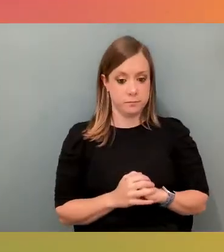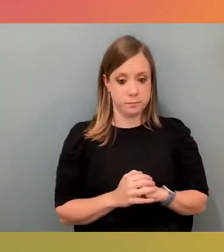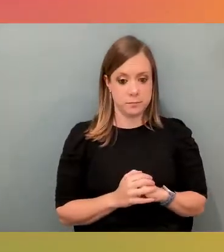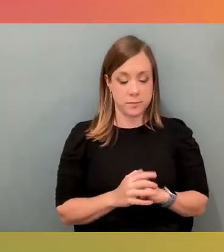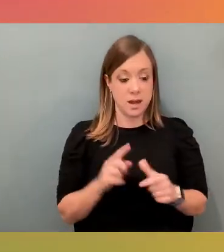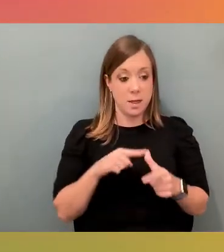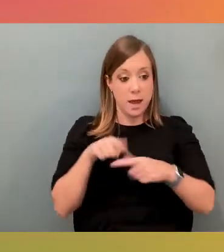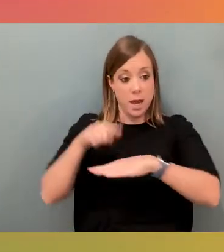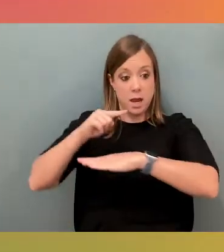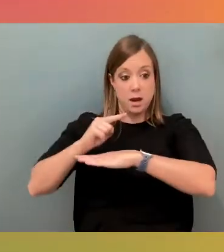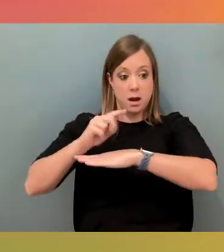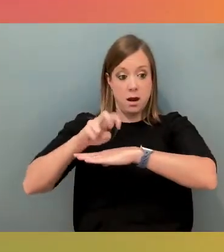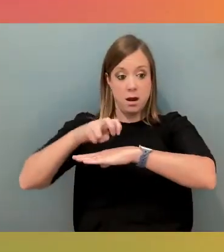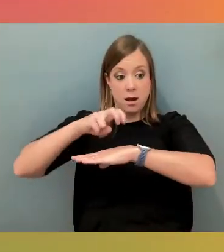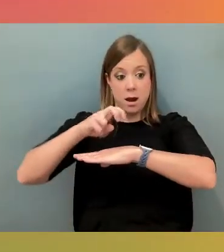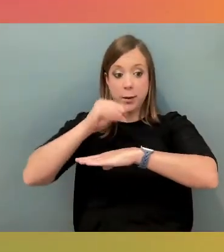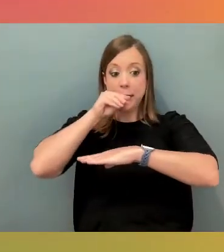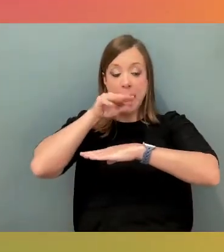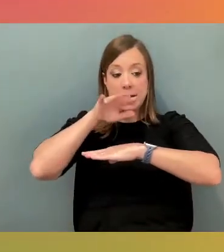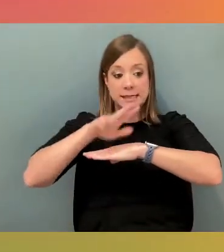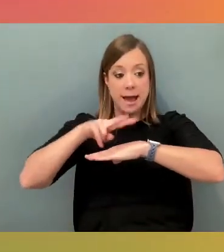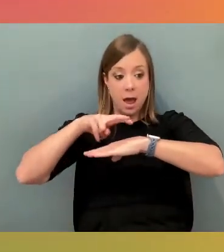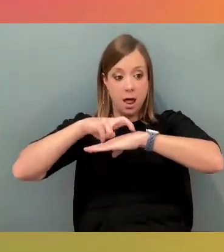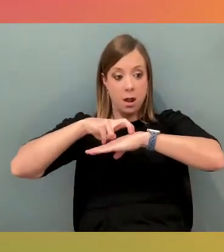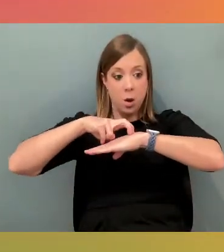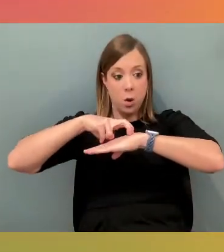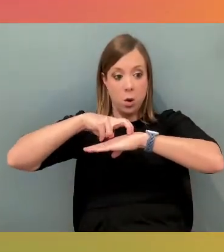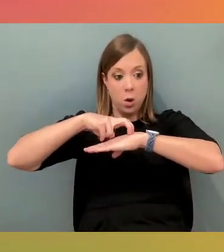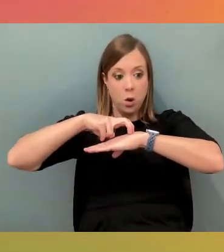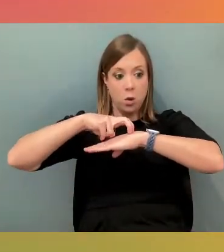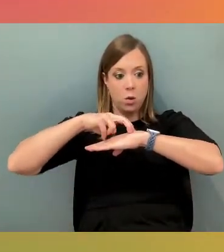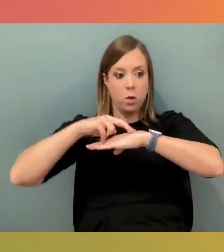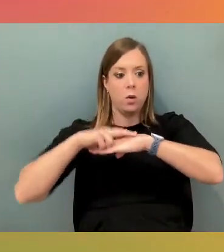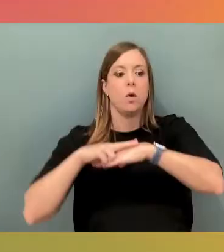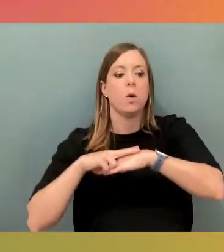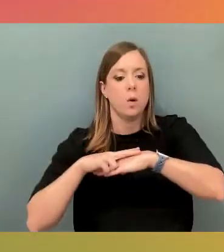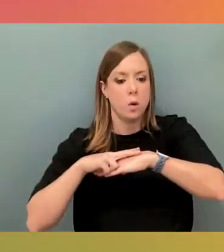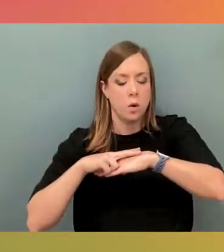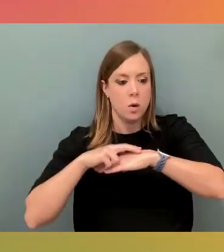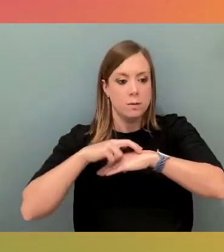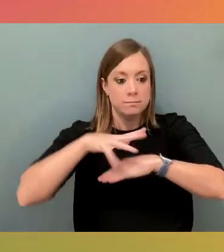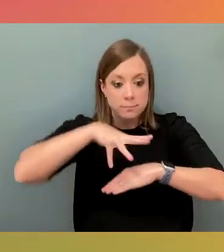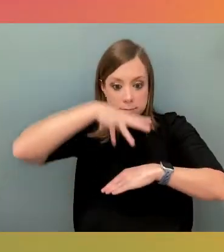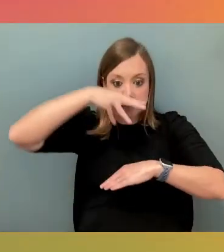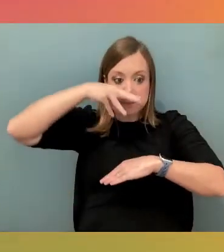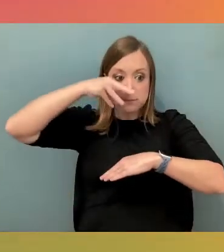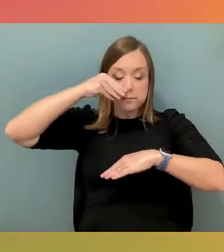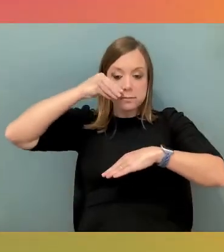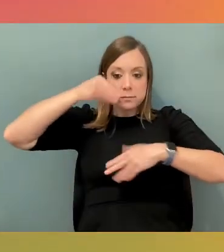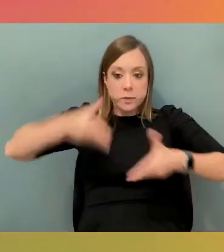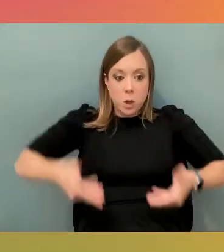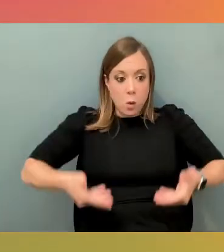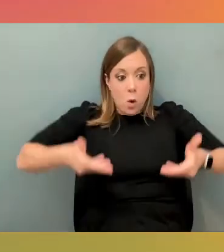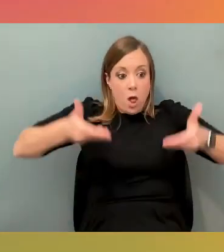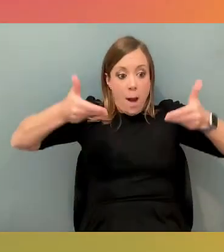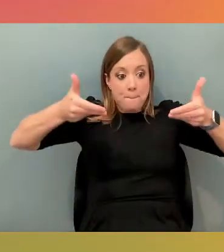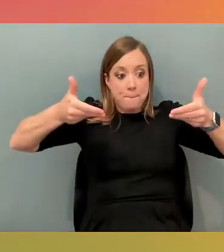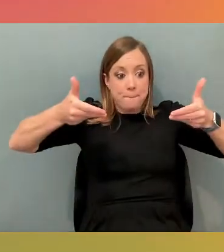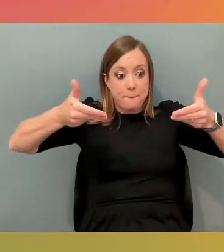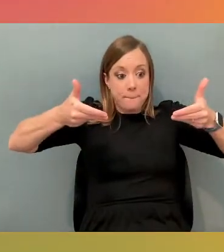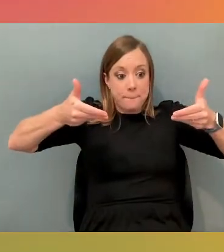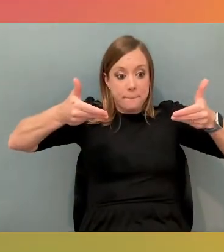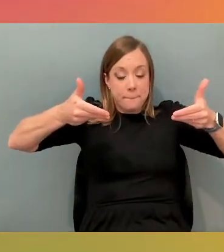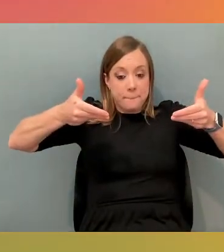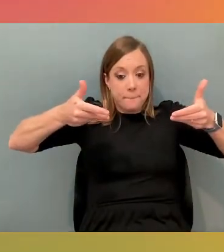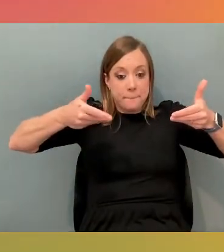a time. Try to keep your knees parallel to each other. Let's do that again. Inhale, tuck the tailbone and roll up